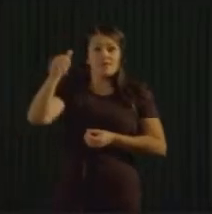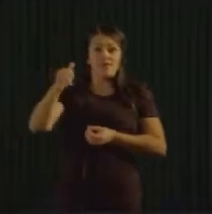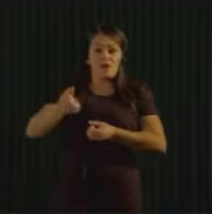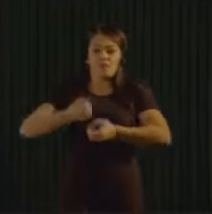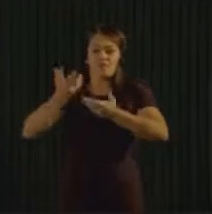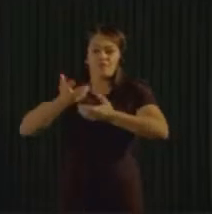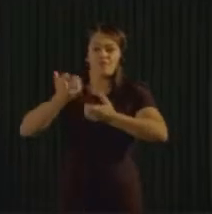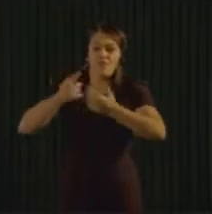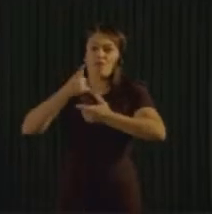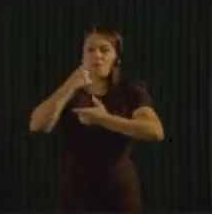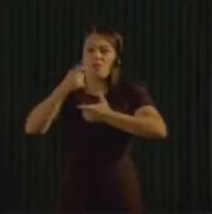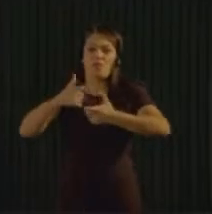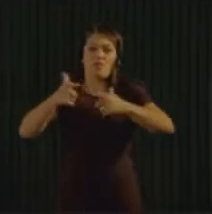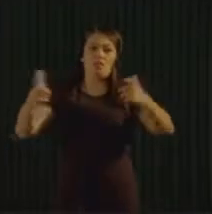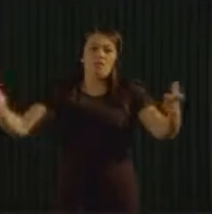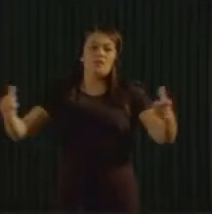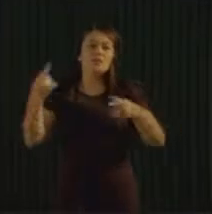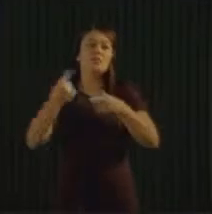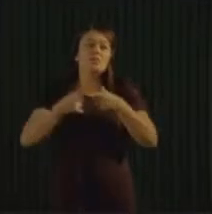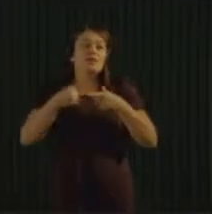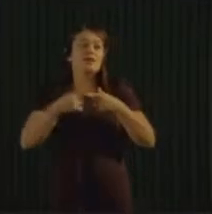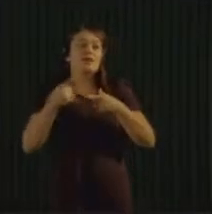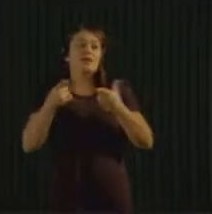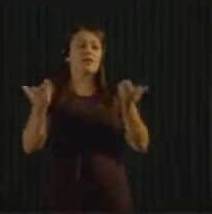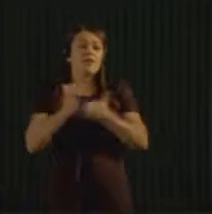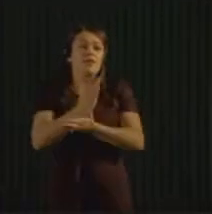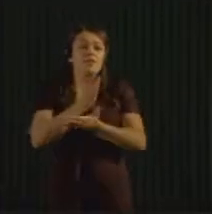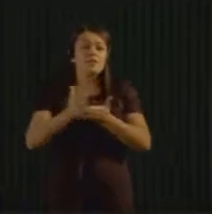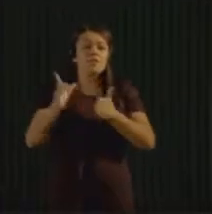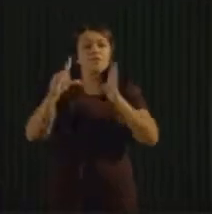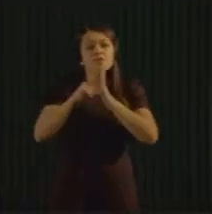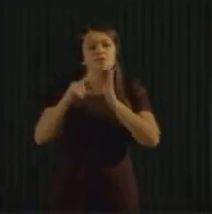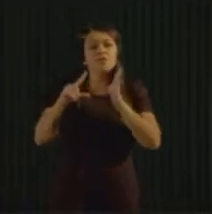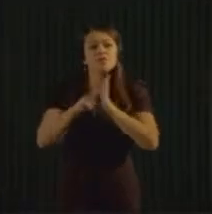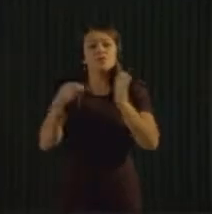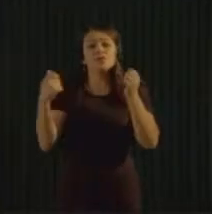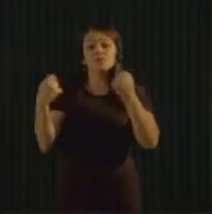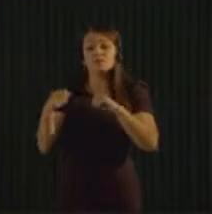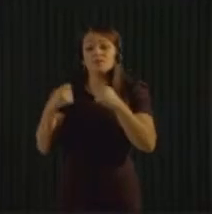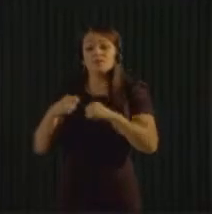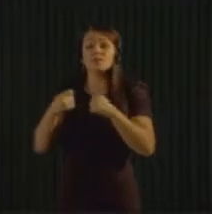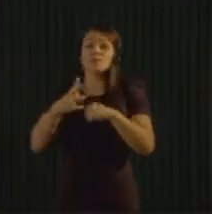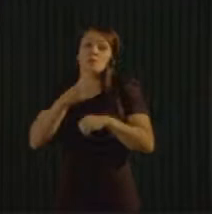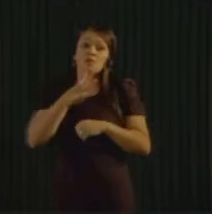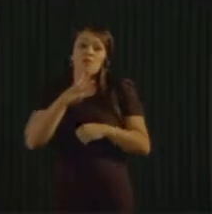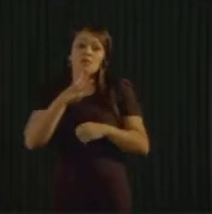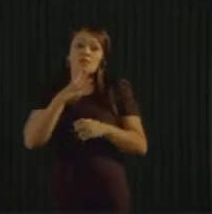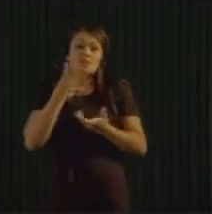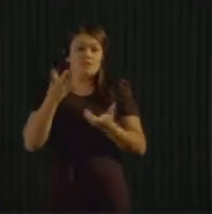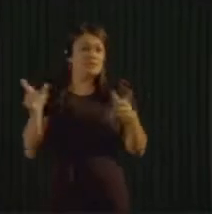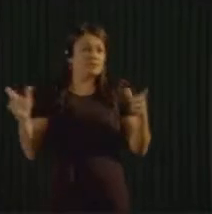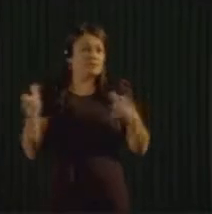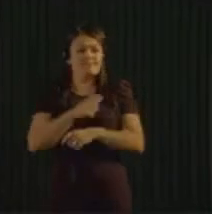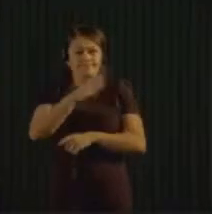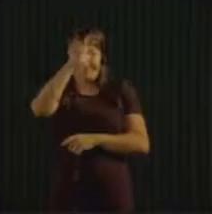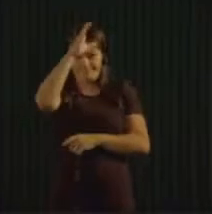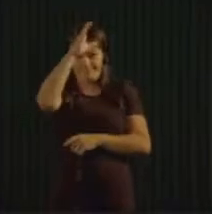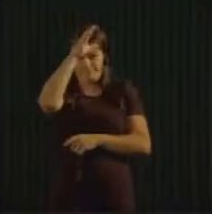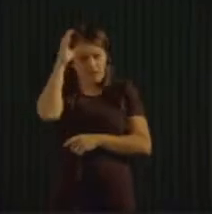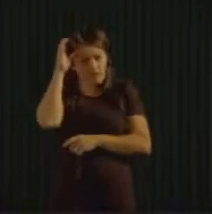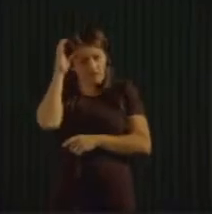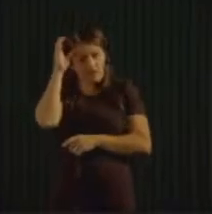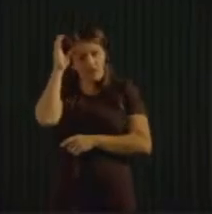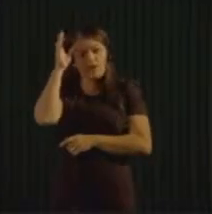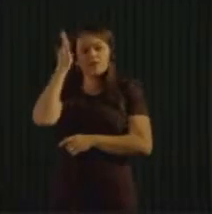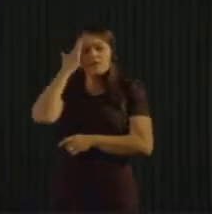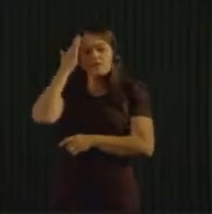because you can't visualize what's not there or what's not provided or what's not existing in the shop. But